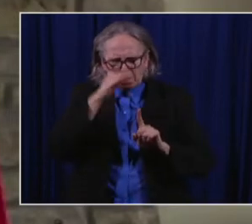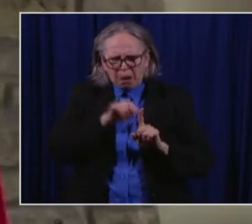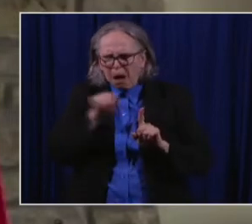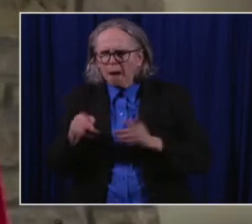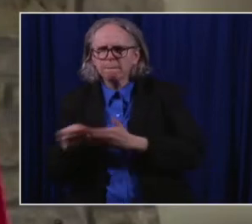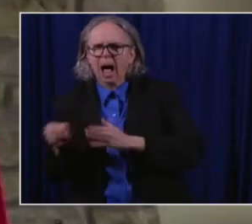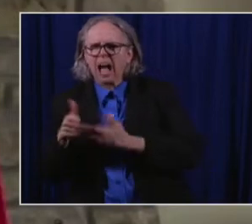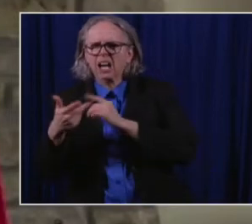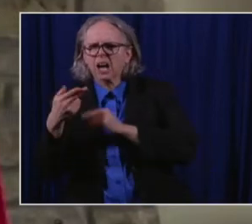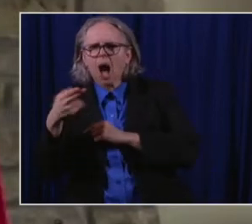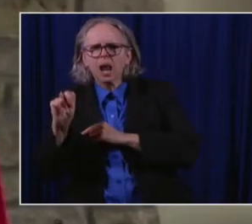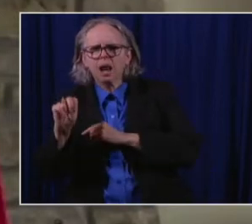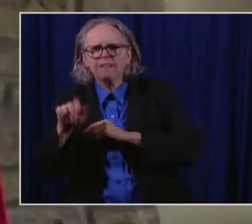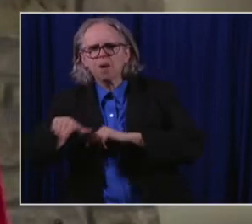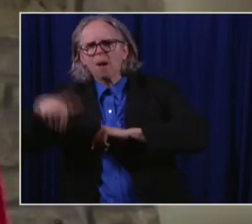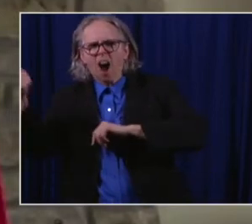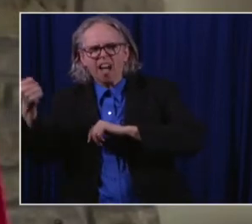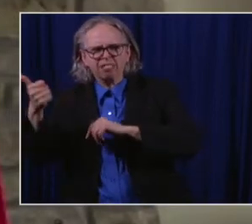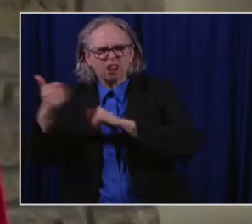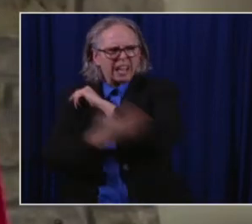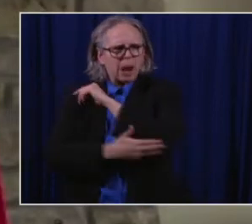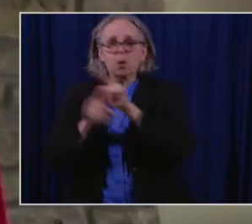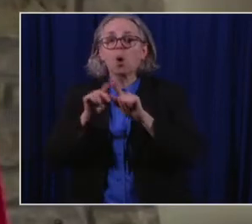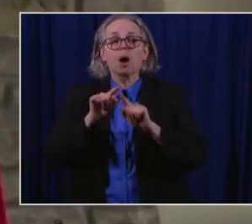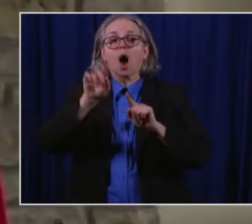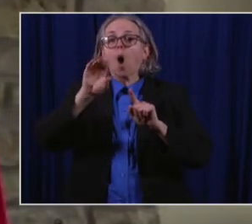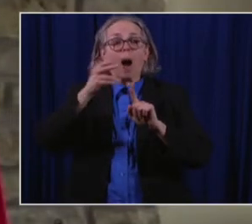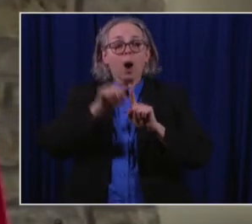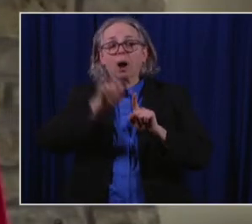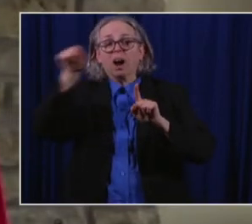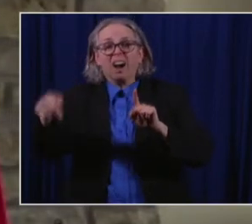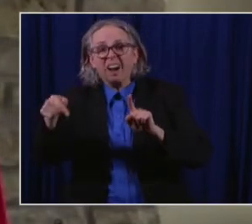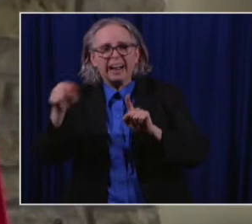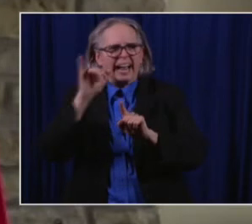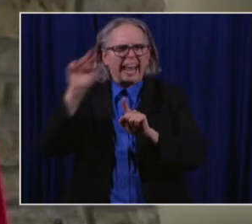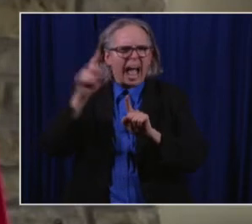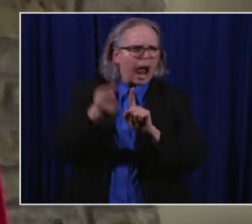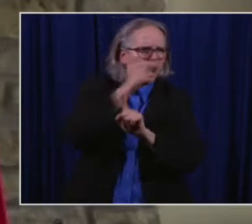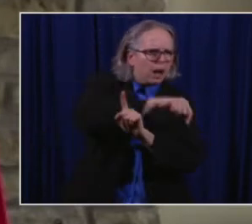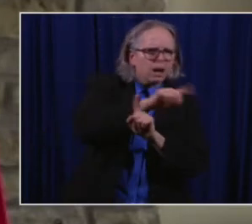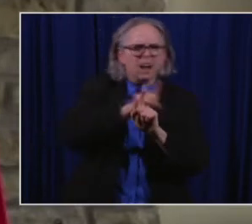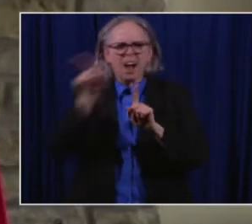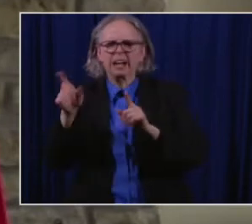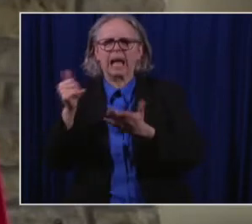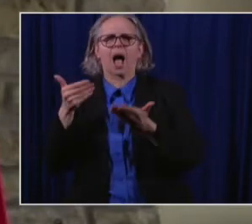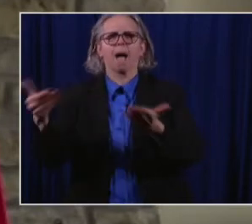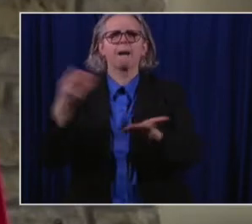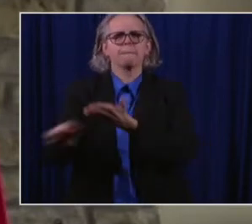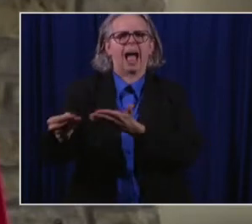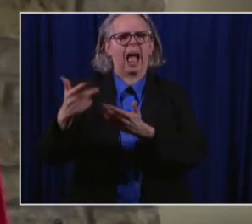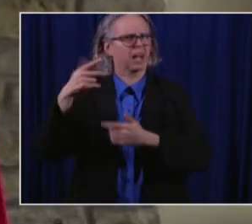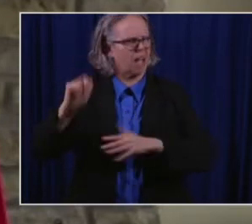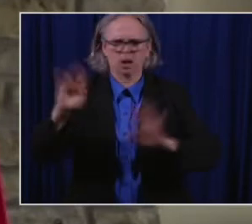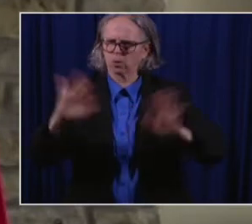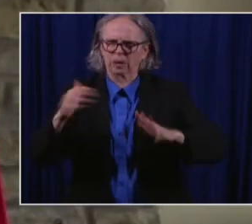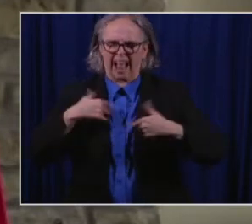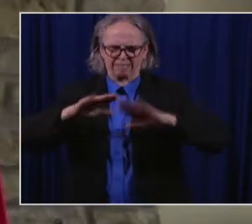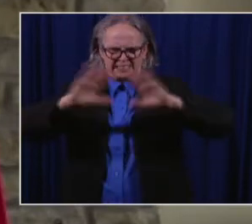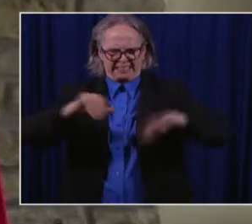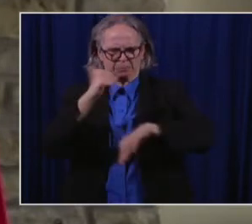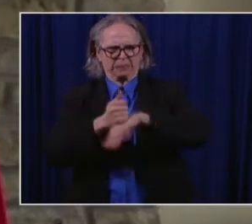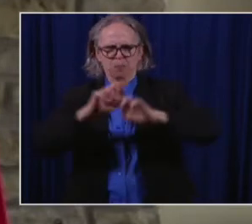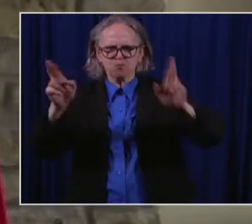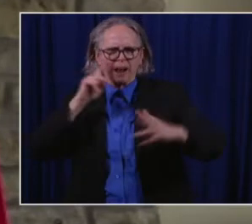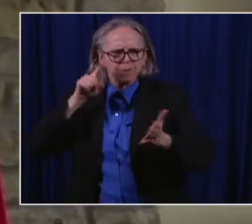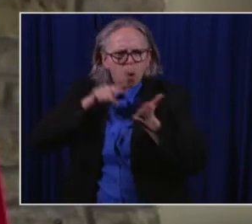or Michigan line and be free. So, there's a lot in this bill. That's one thing Jon